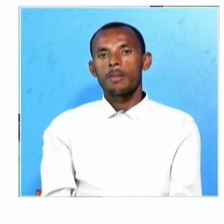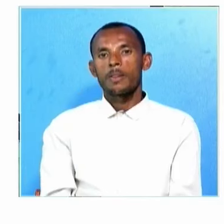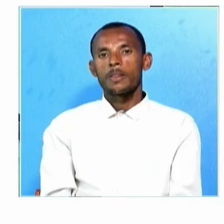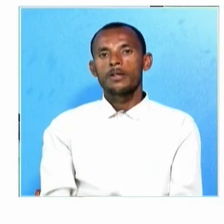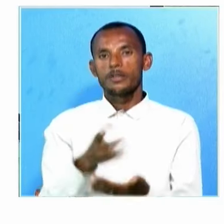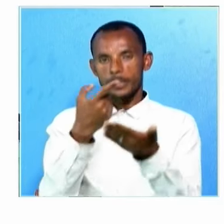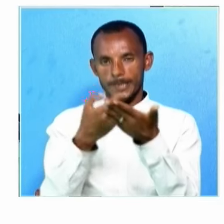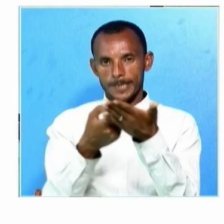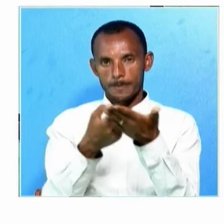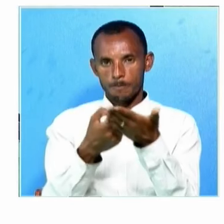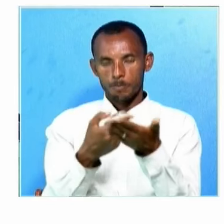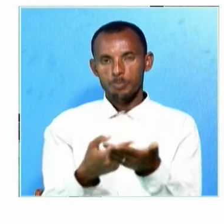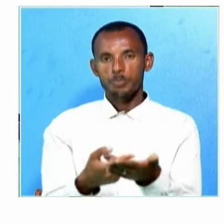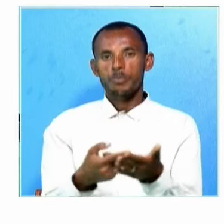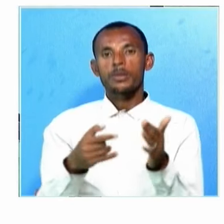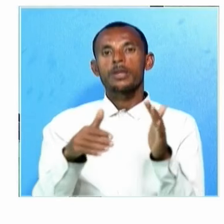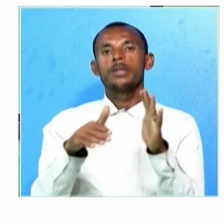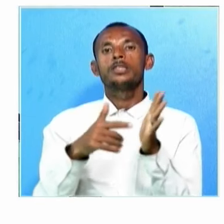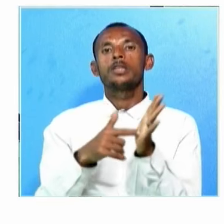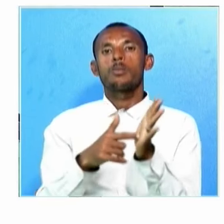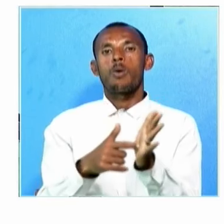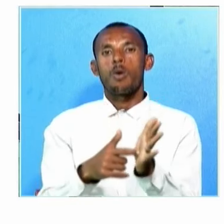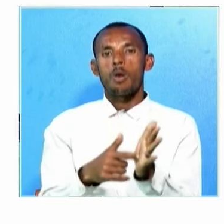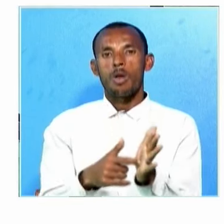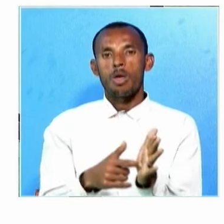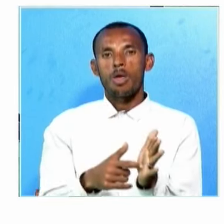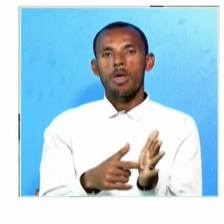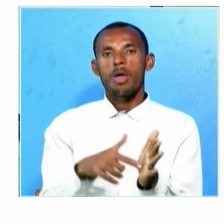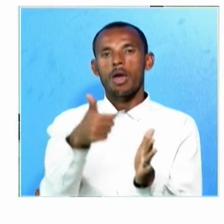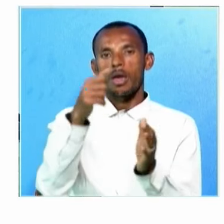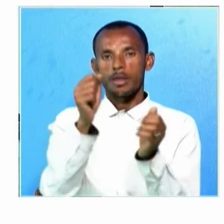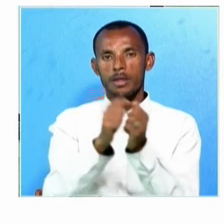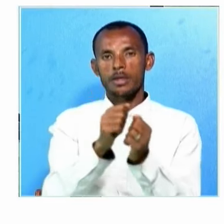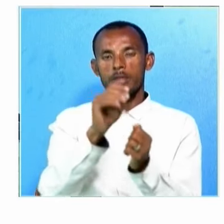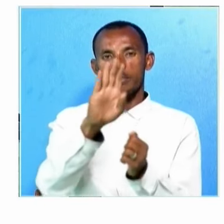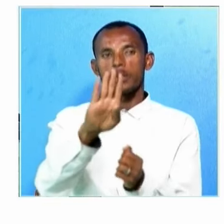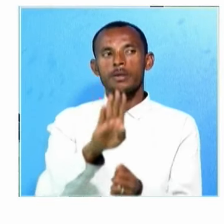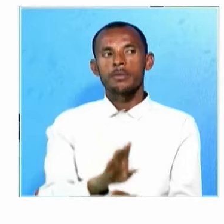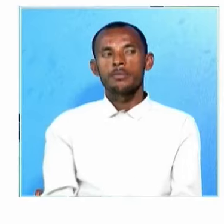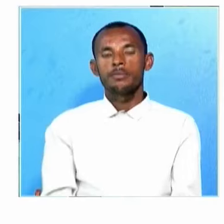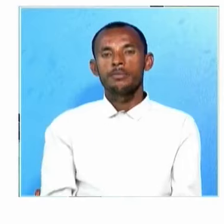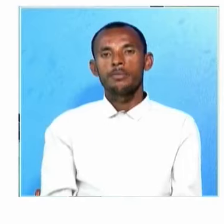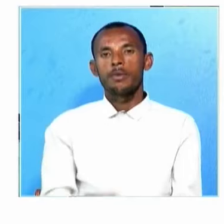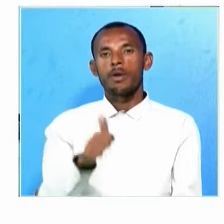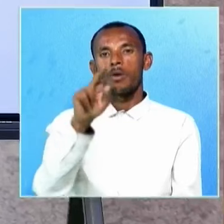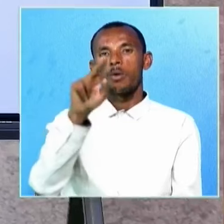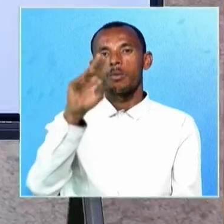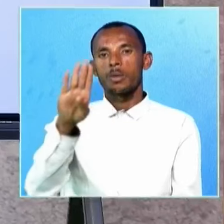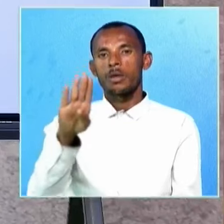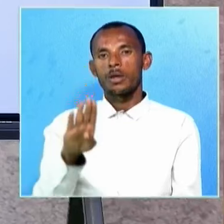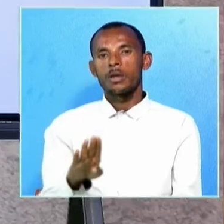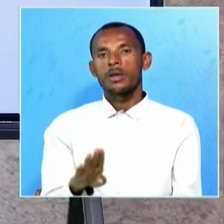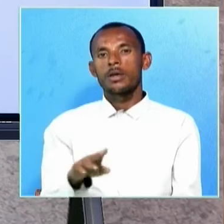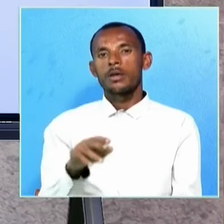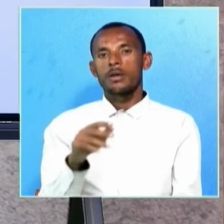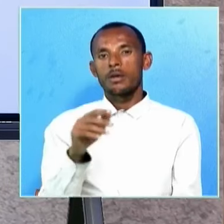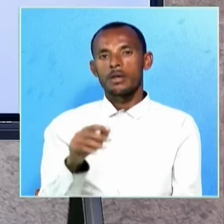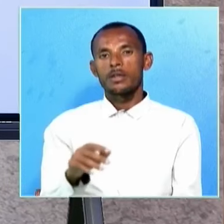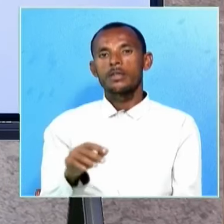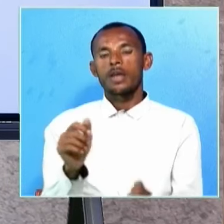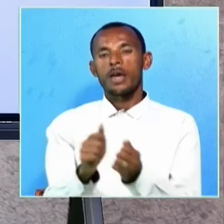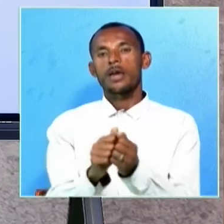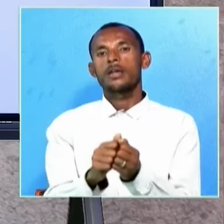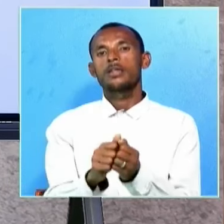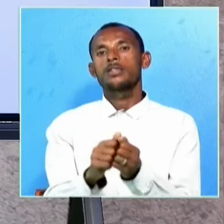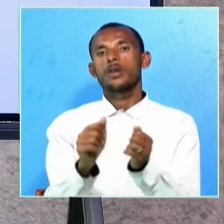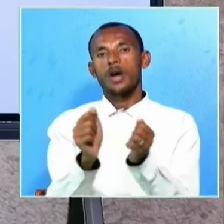this symbol A intersection B, meaning take the common elements of set A